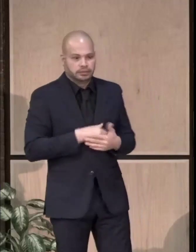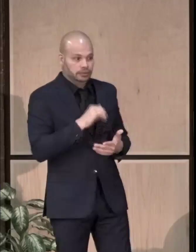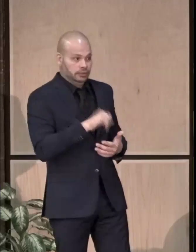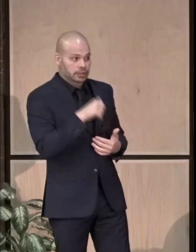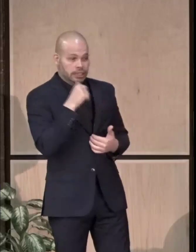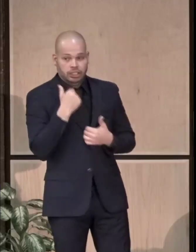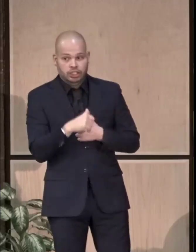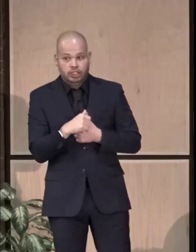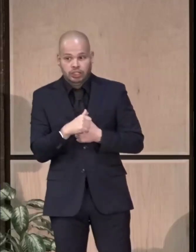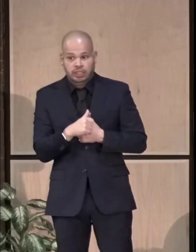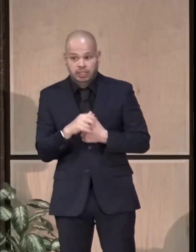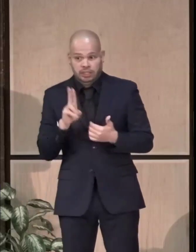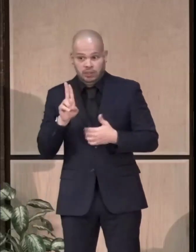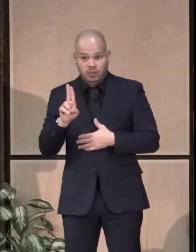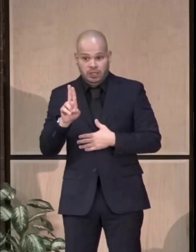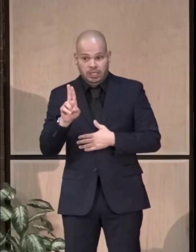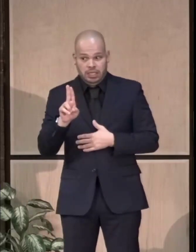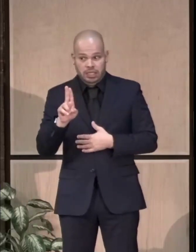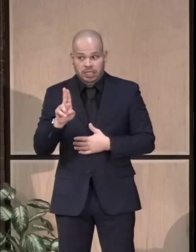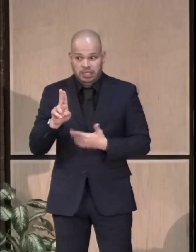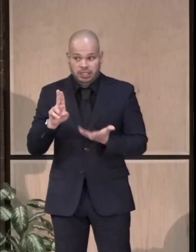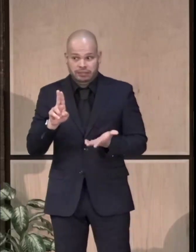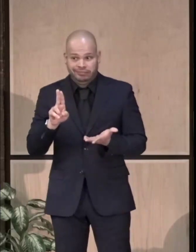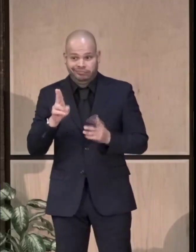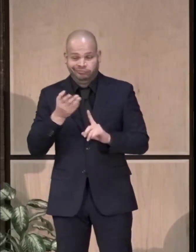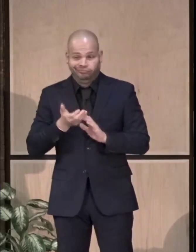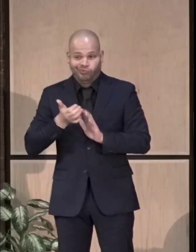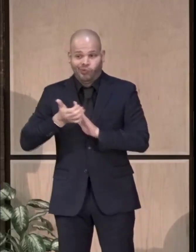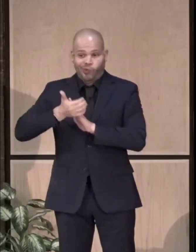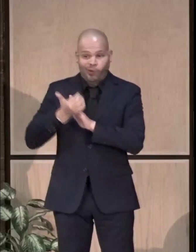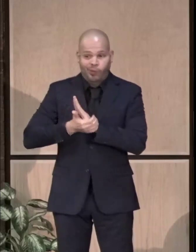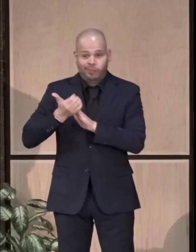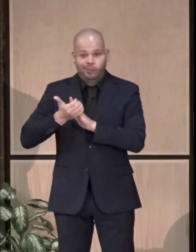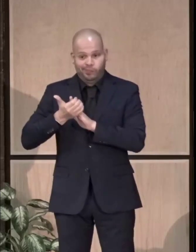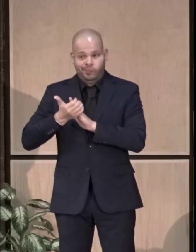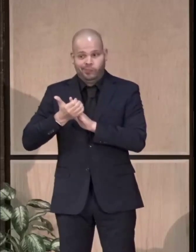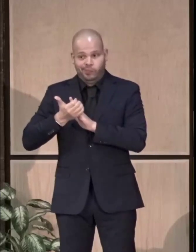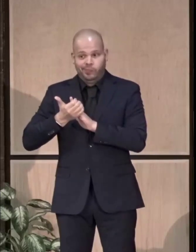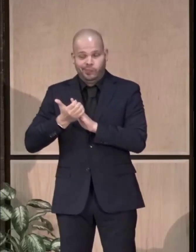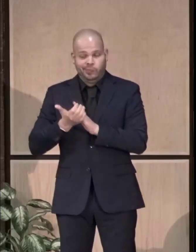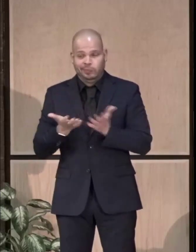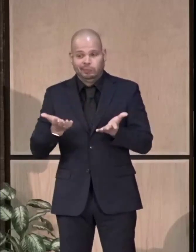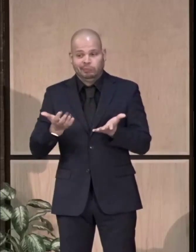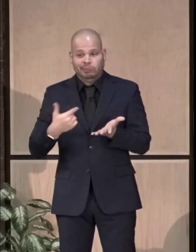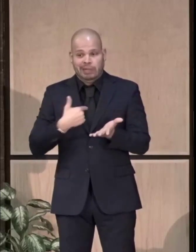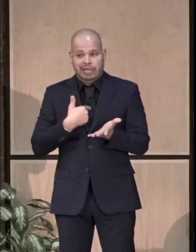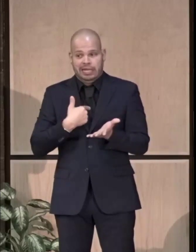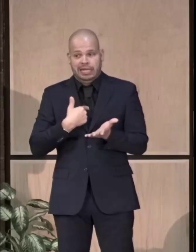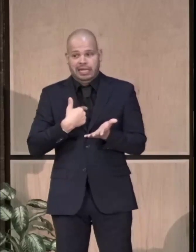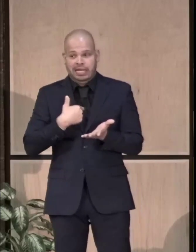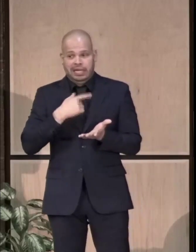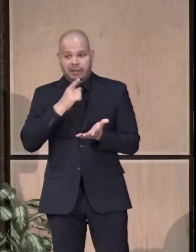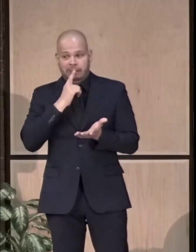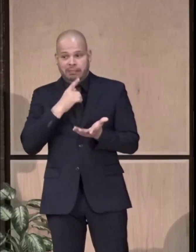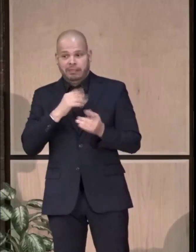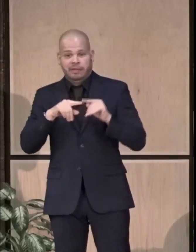memorandum that is done by, it's not actually completed. I did not write this whole thing. It is sent to me and I